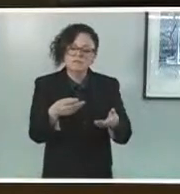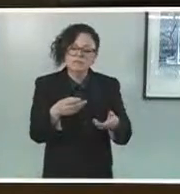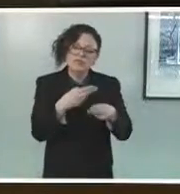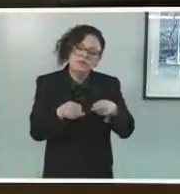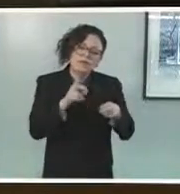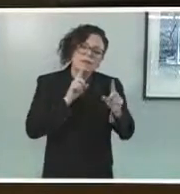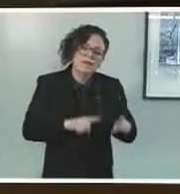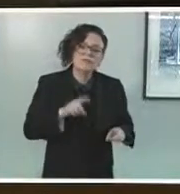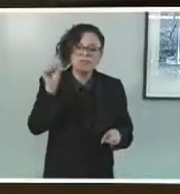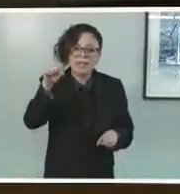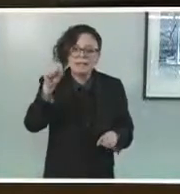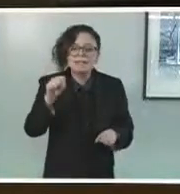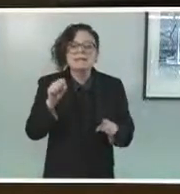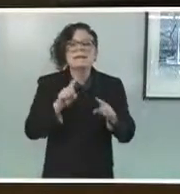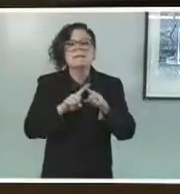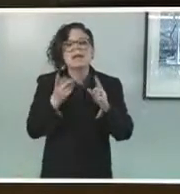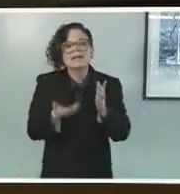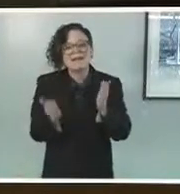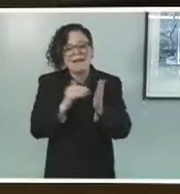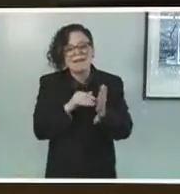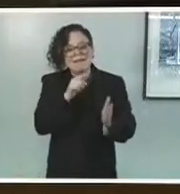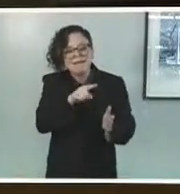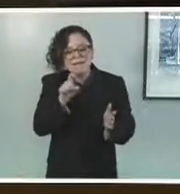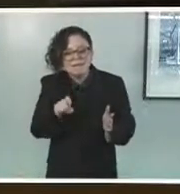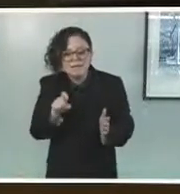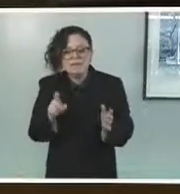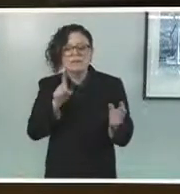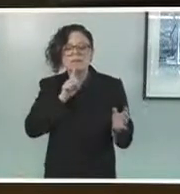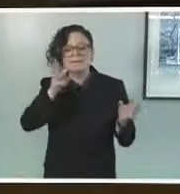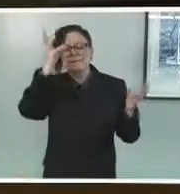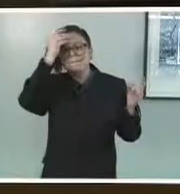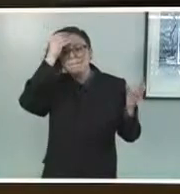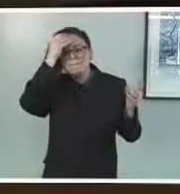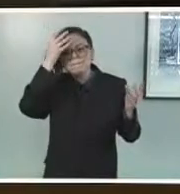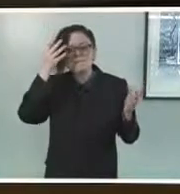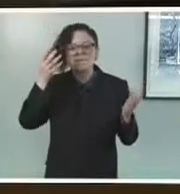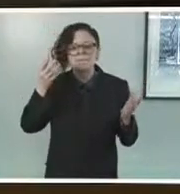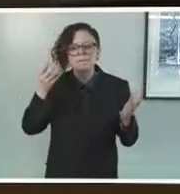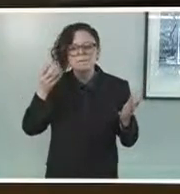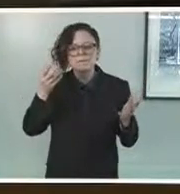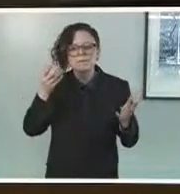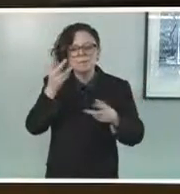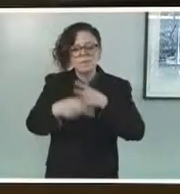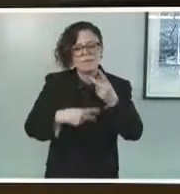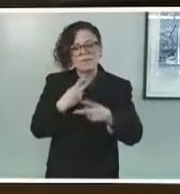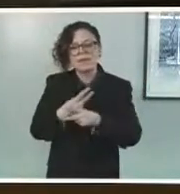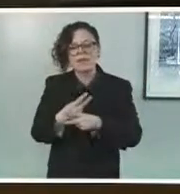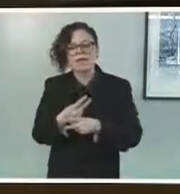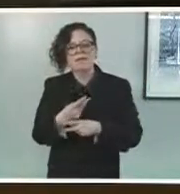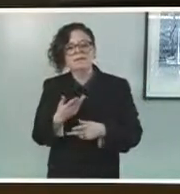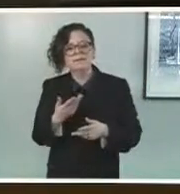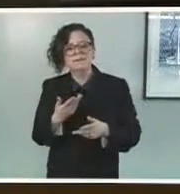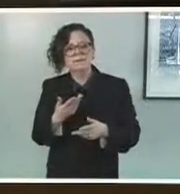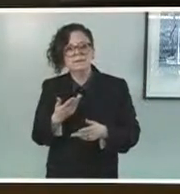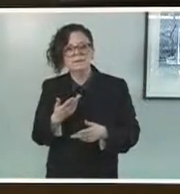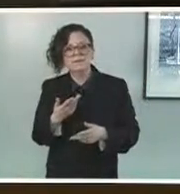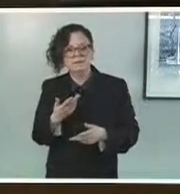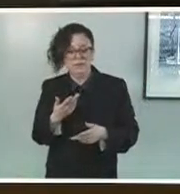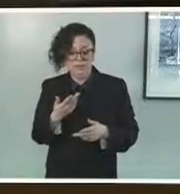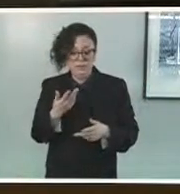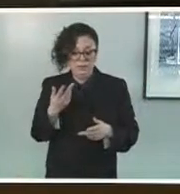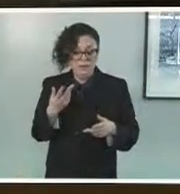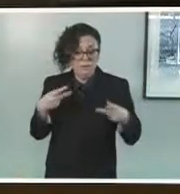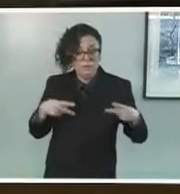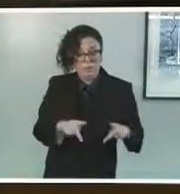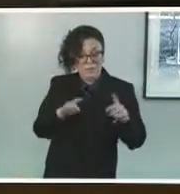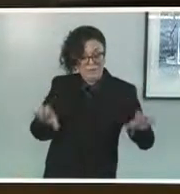yes. But they do need to take a close look at what are the permitted activities so